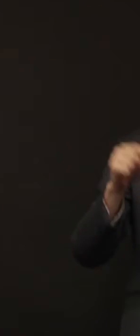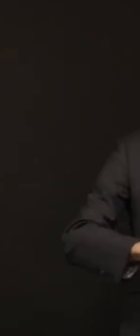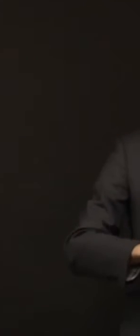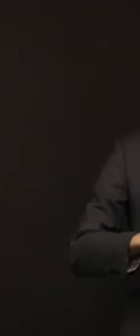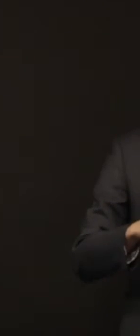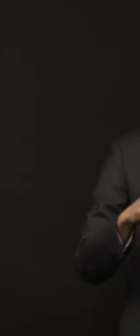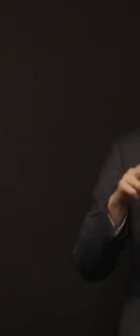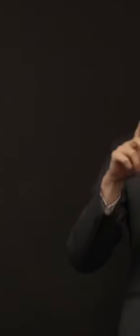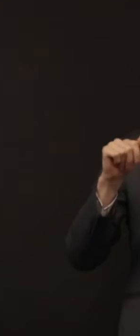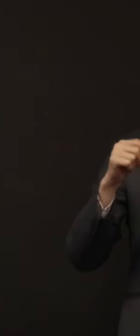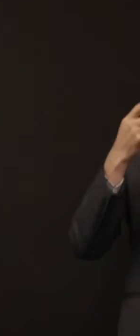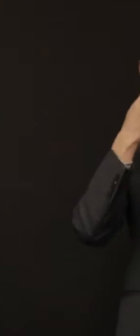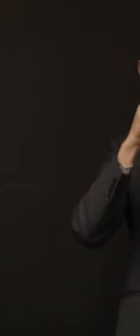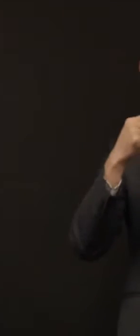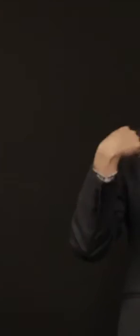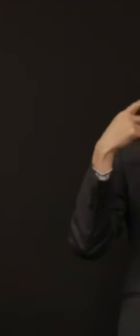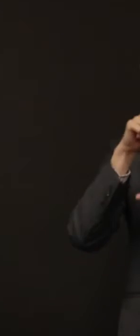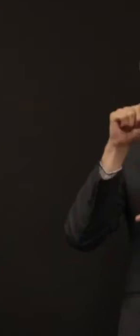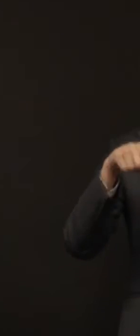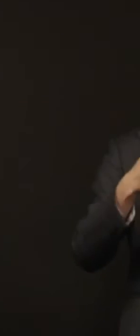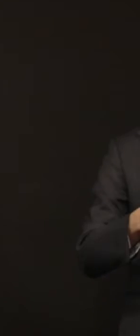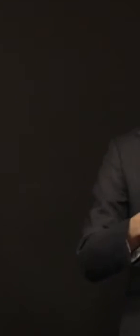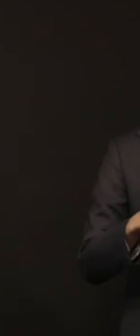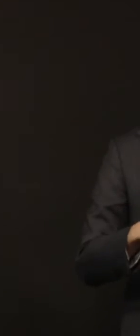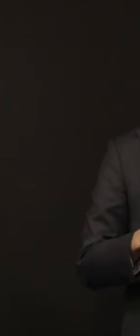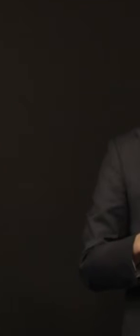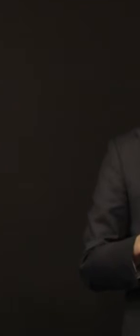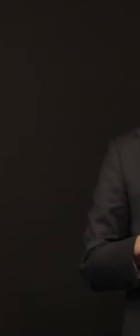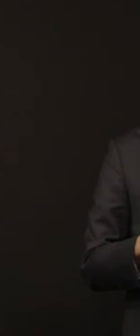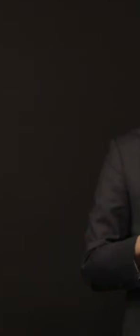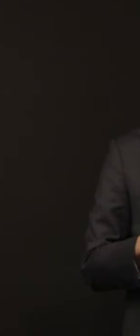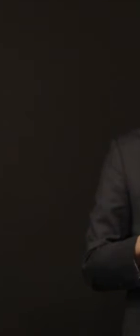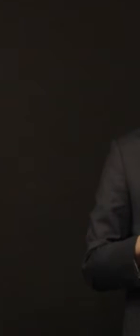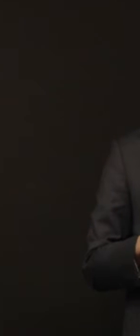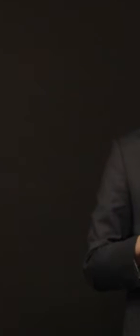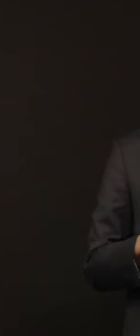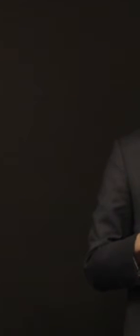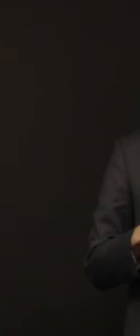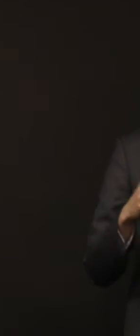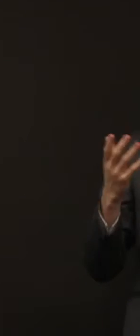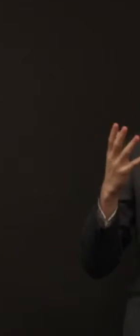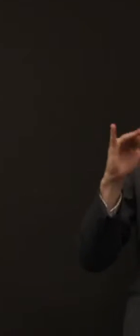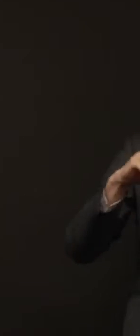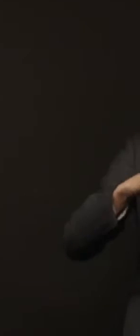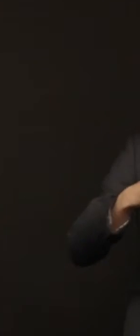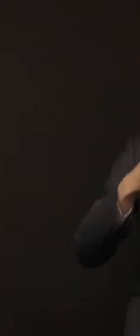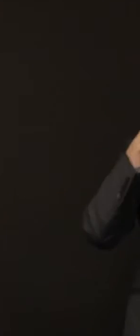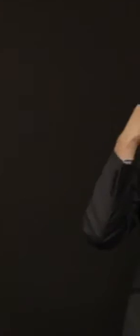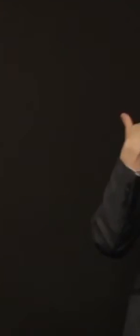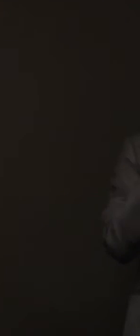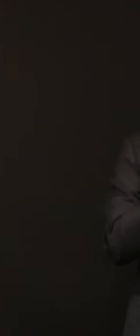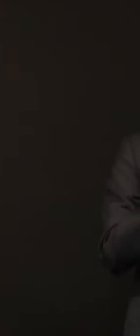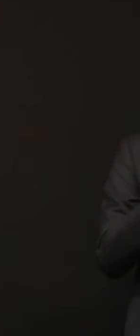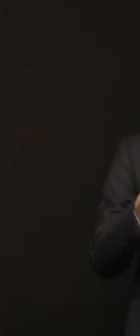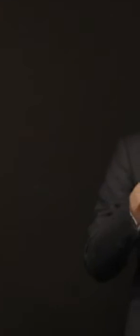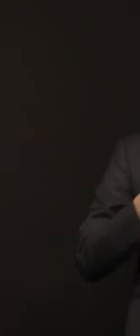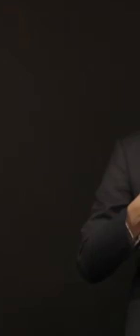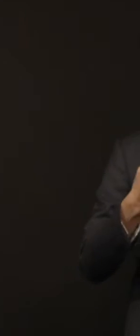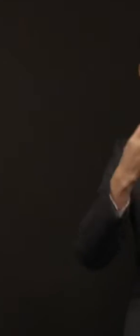disabilities for the last 20 years. And what has this meant? I have to tell you, I thought I was someone